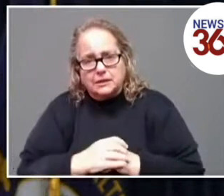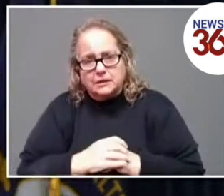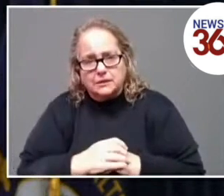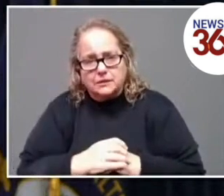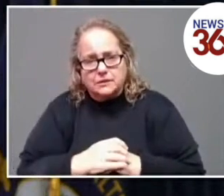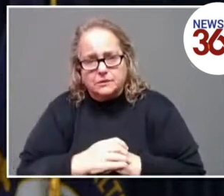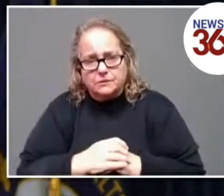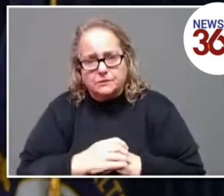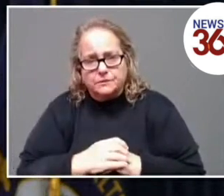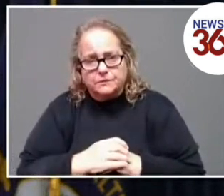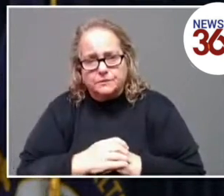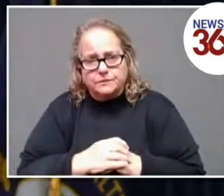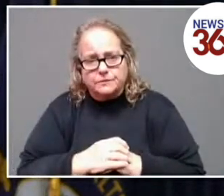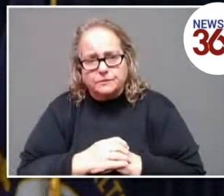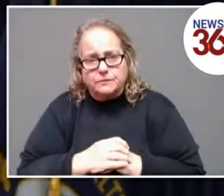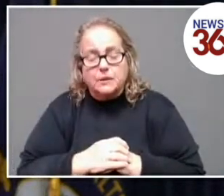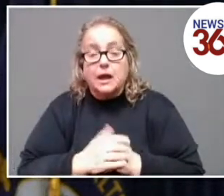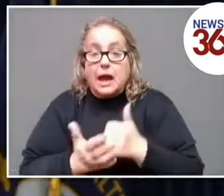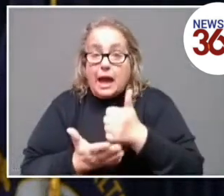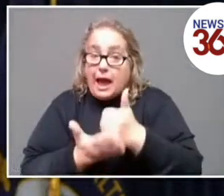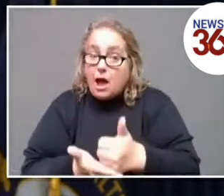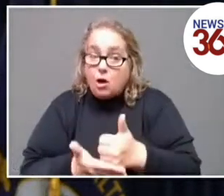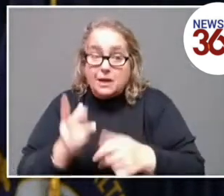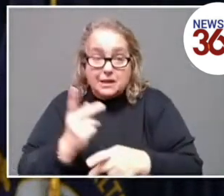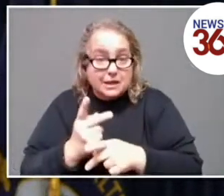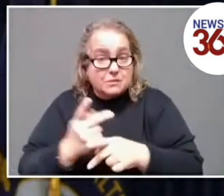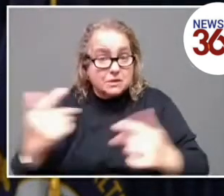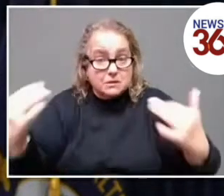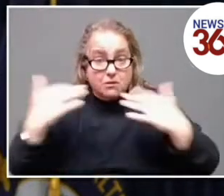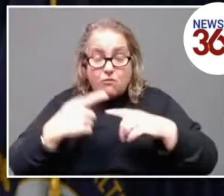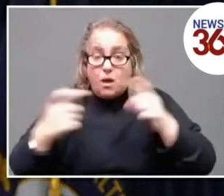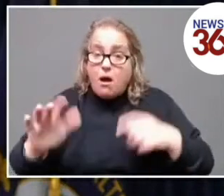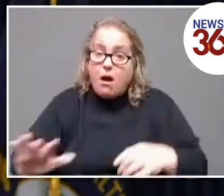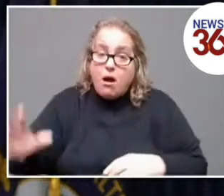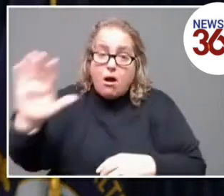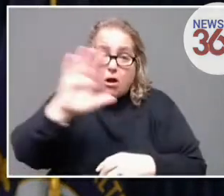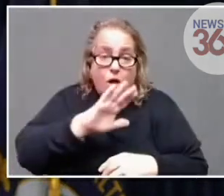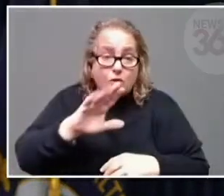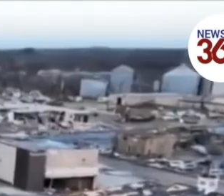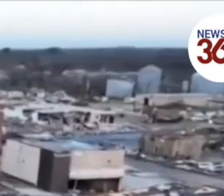Help keeps pouring in from all over the country. Thank you.